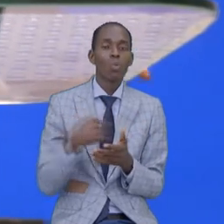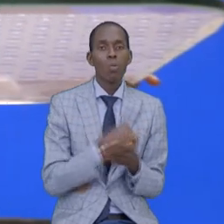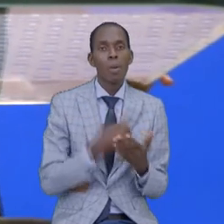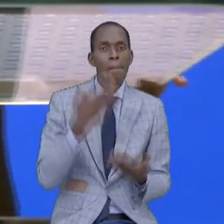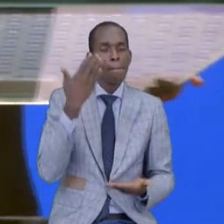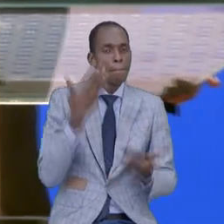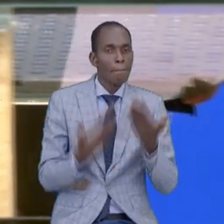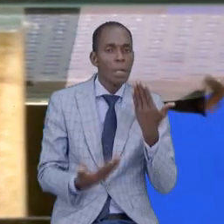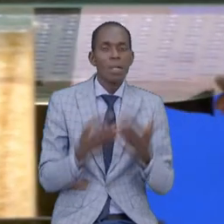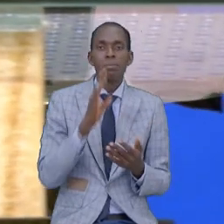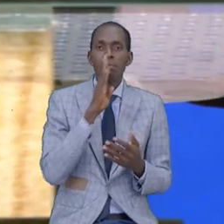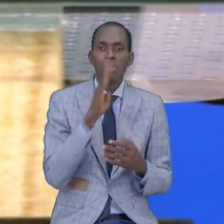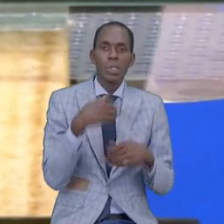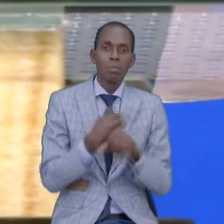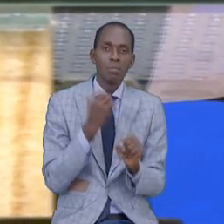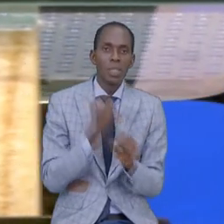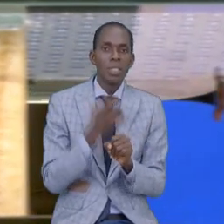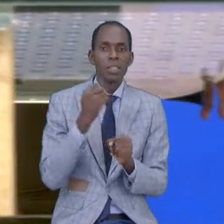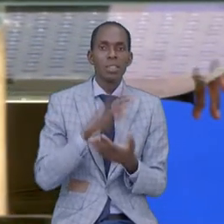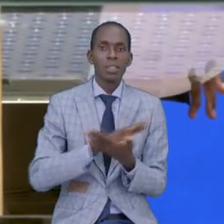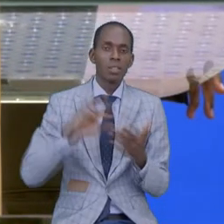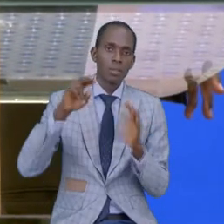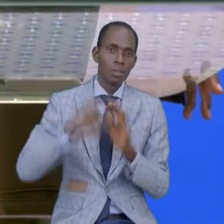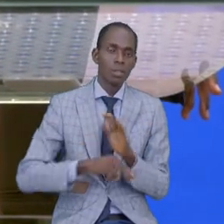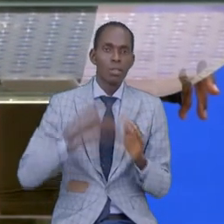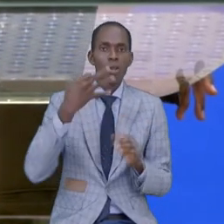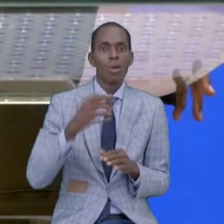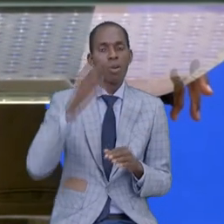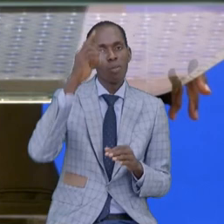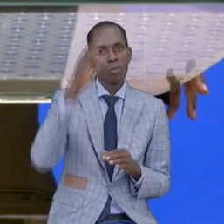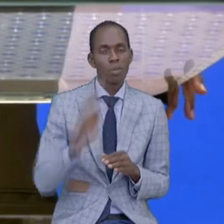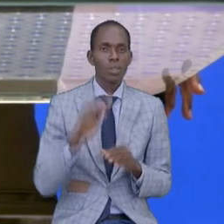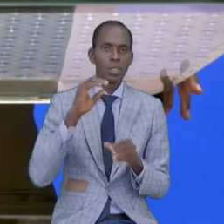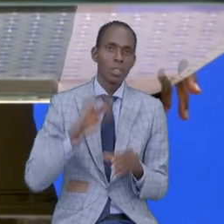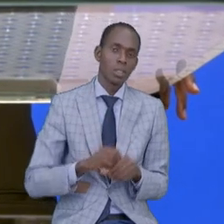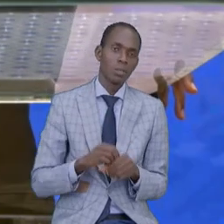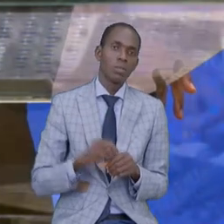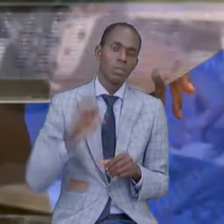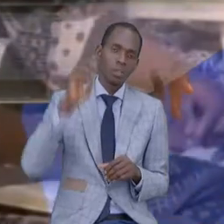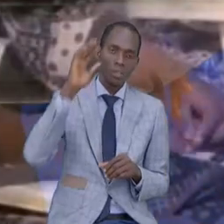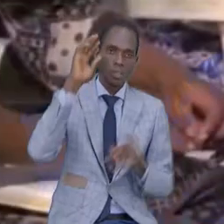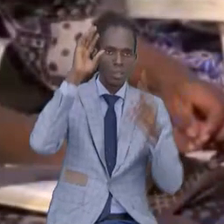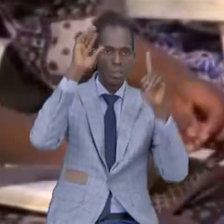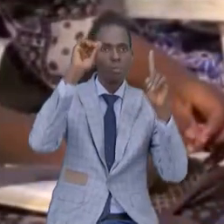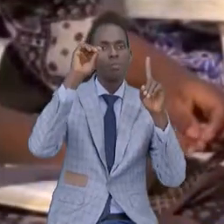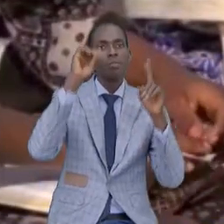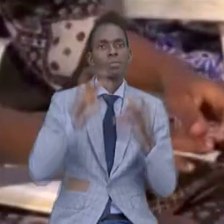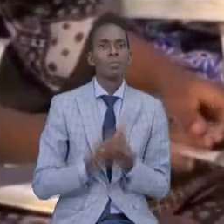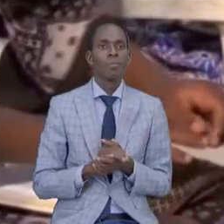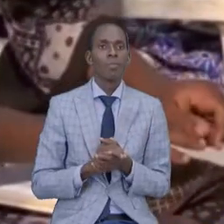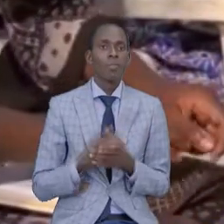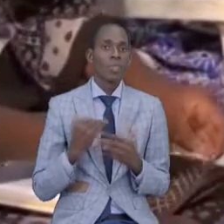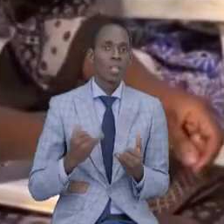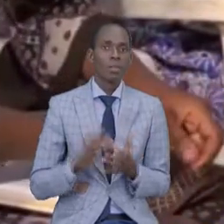be made the righteousness of God in him.